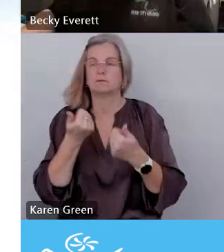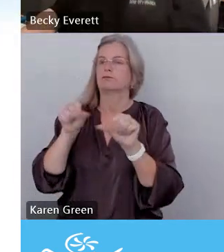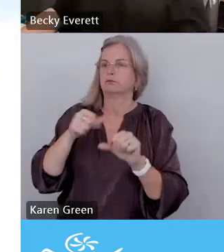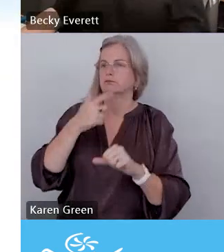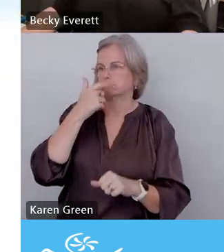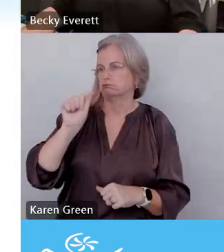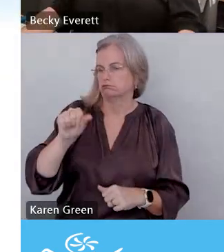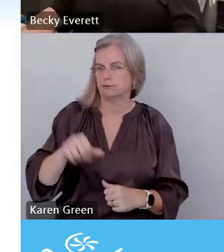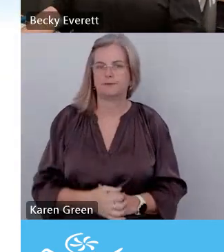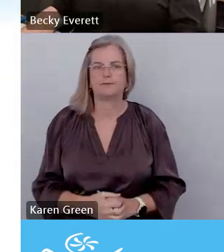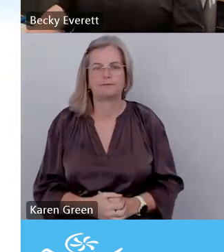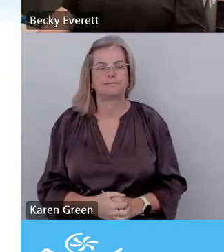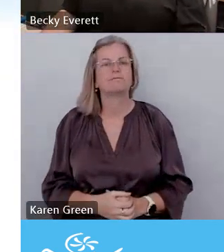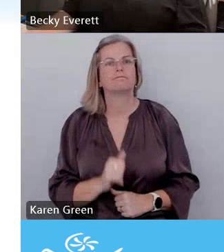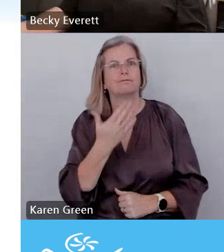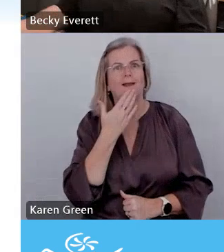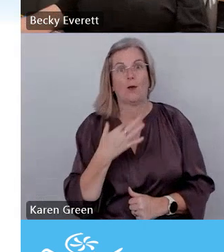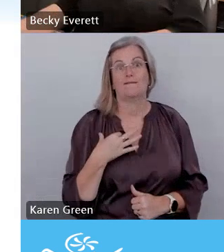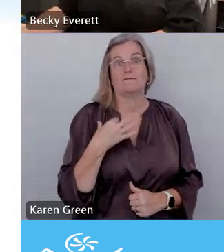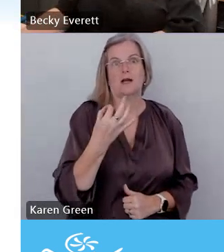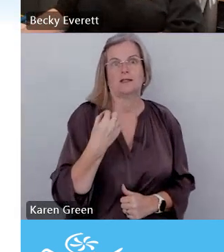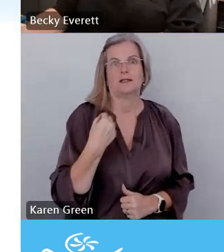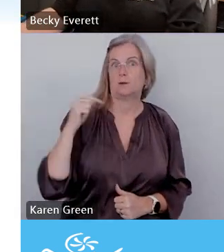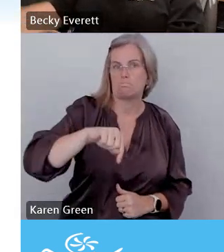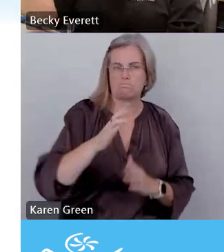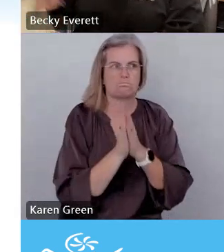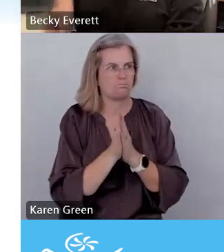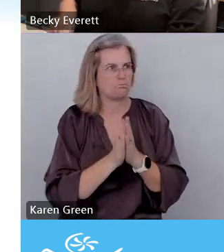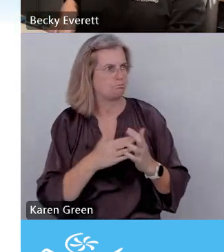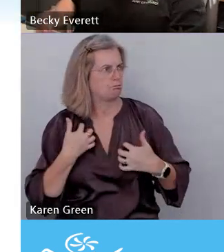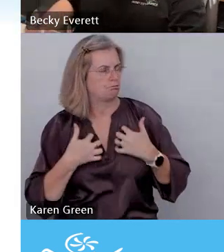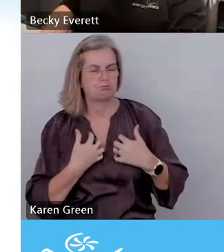thank you very much for inviting me to this. It's a real privilege. And